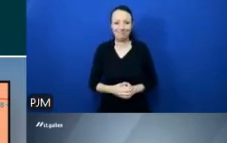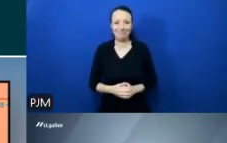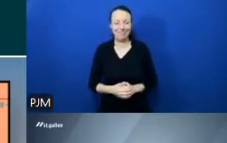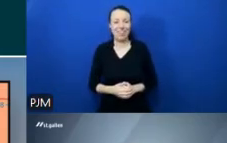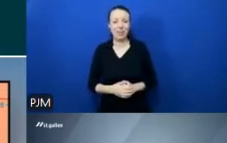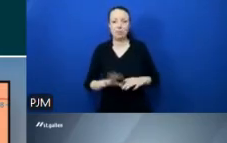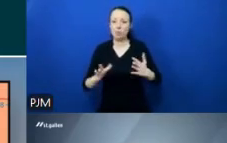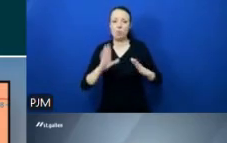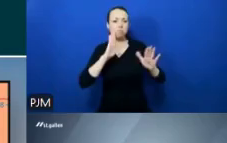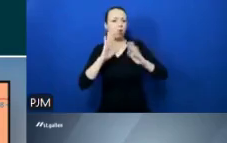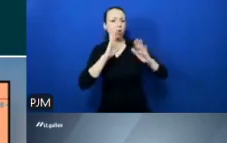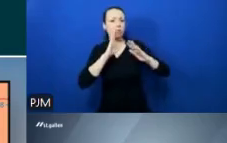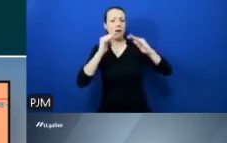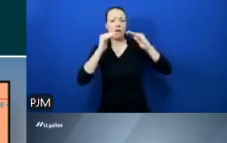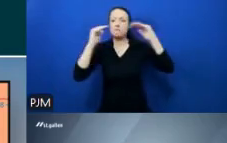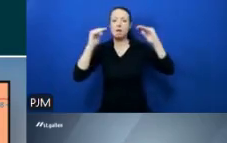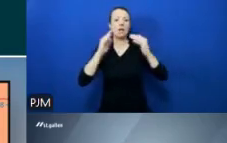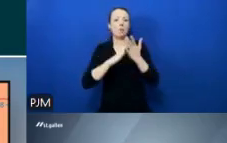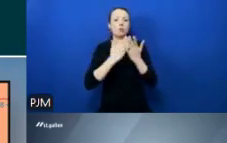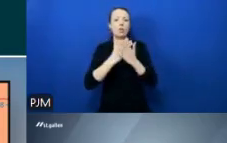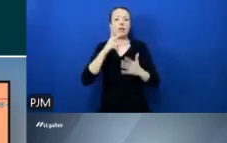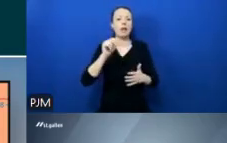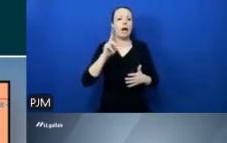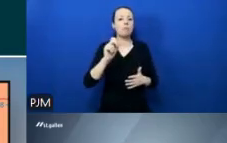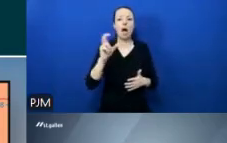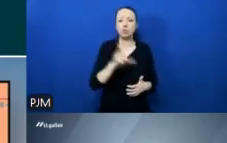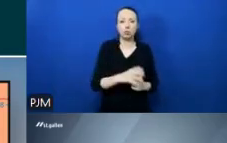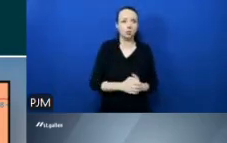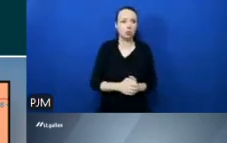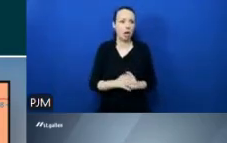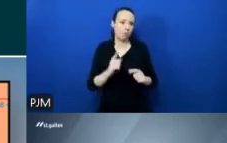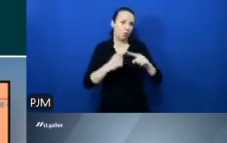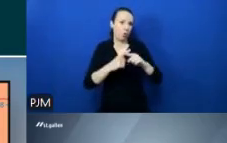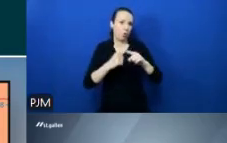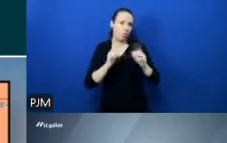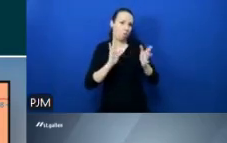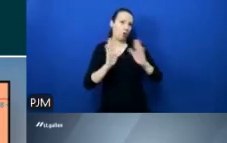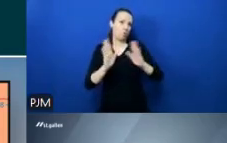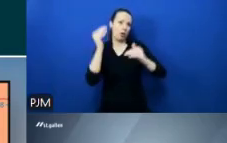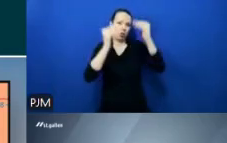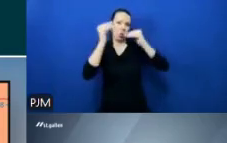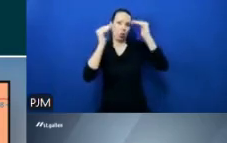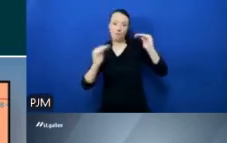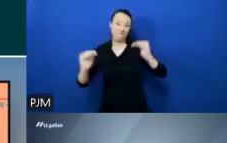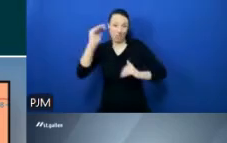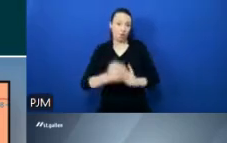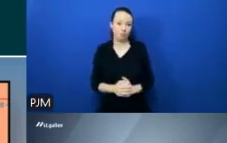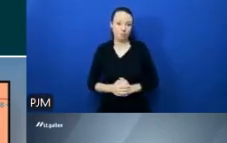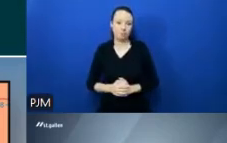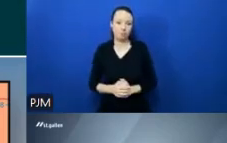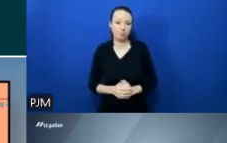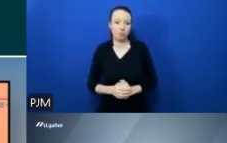800 meters, like Karpacz in Poland, or even a little bit higher. The